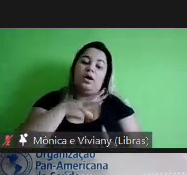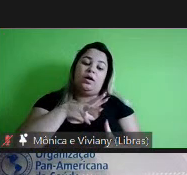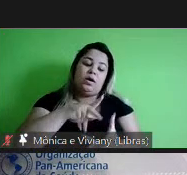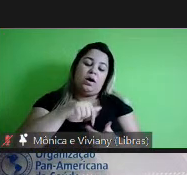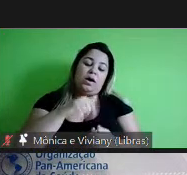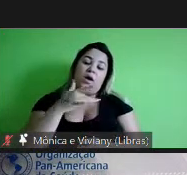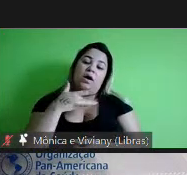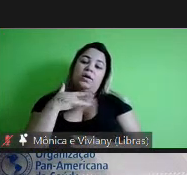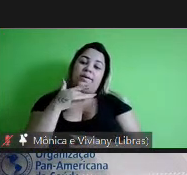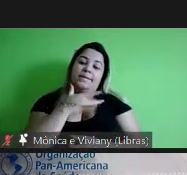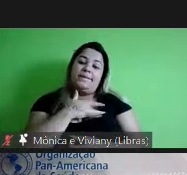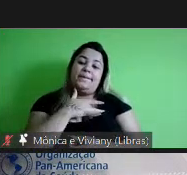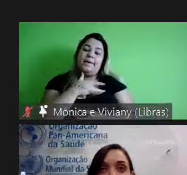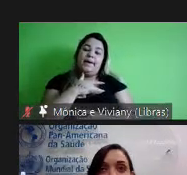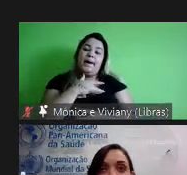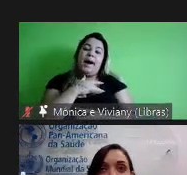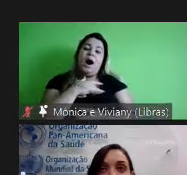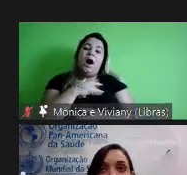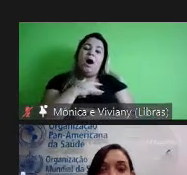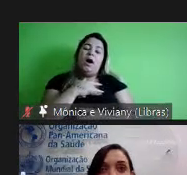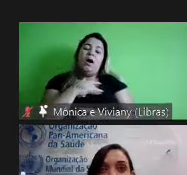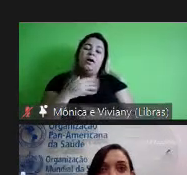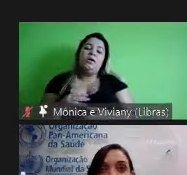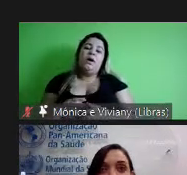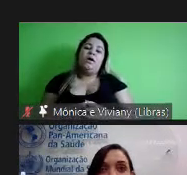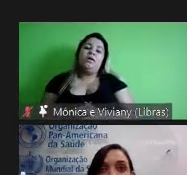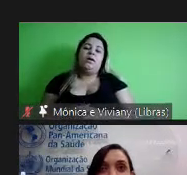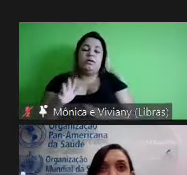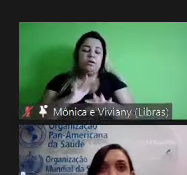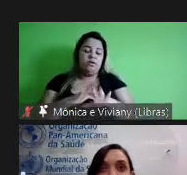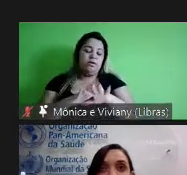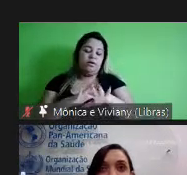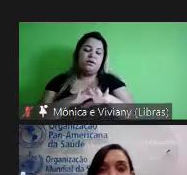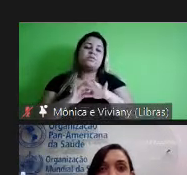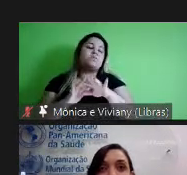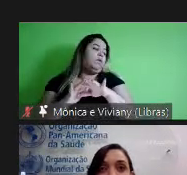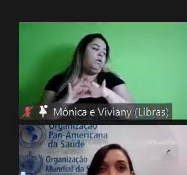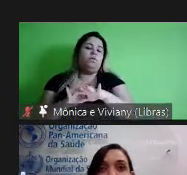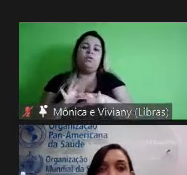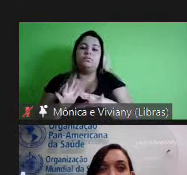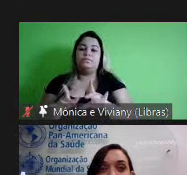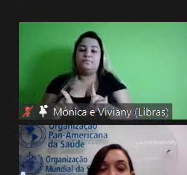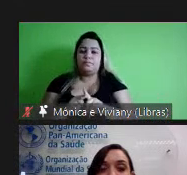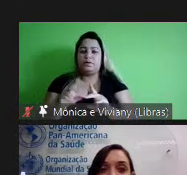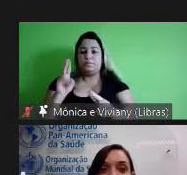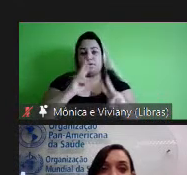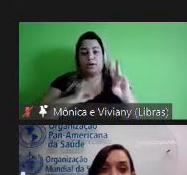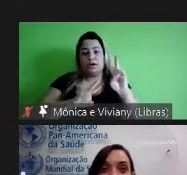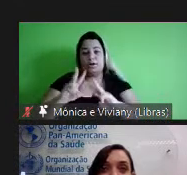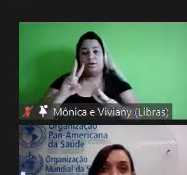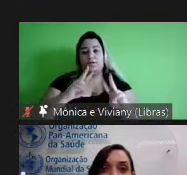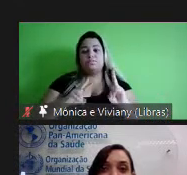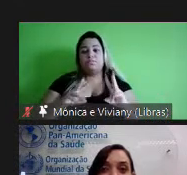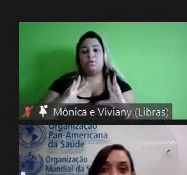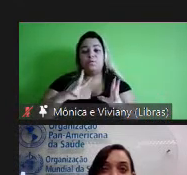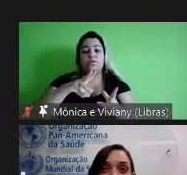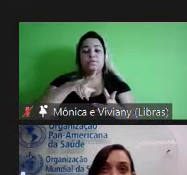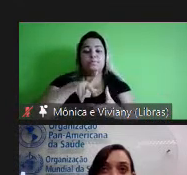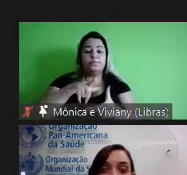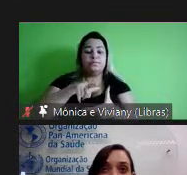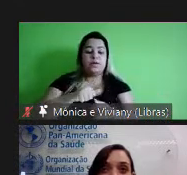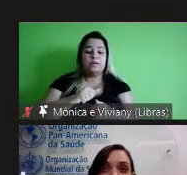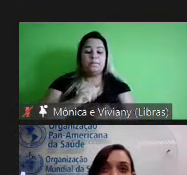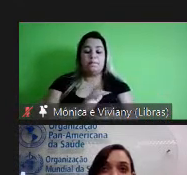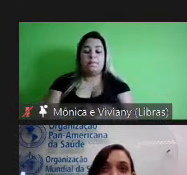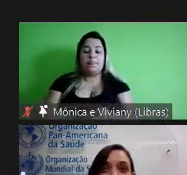groups of individuals. The global one, we look with a focus in the disease, but we look for things that are more